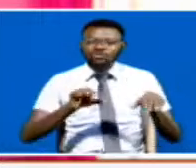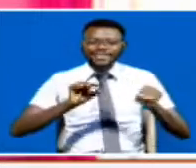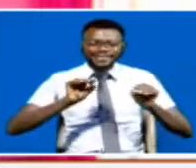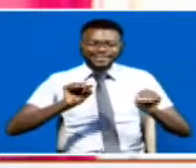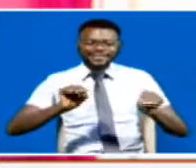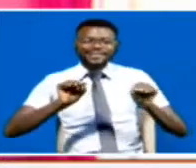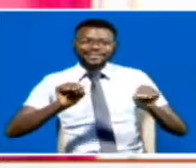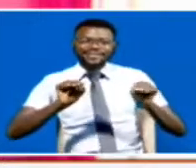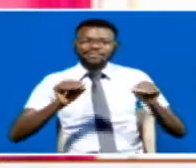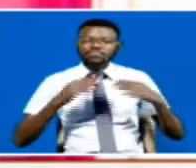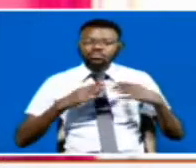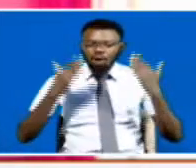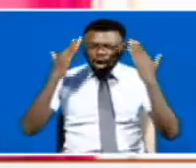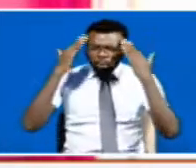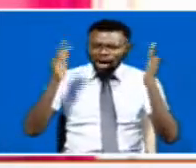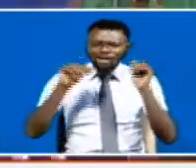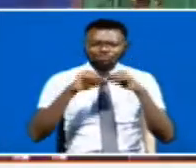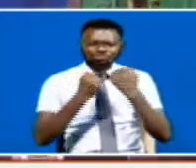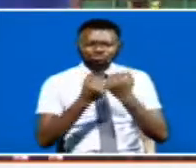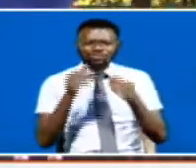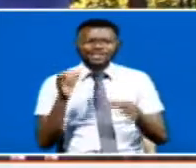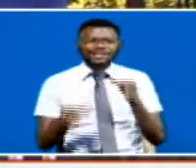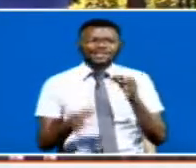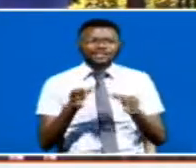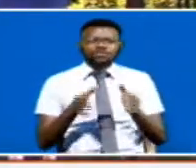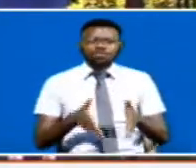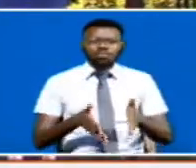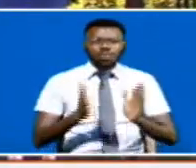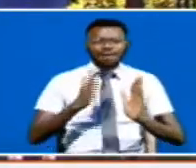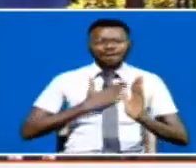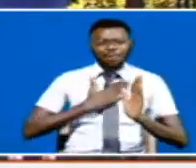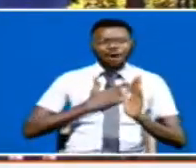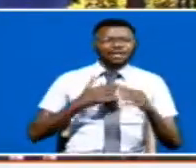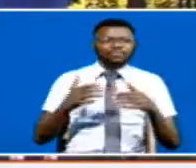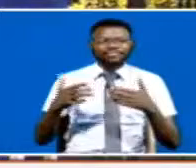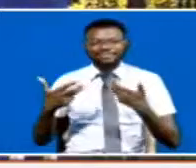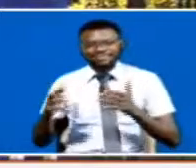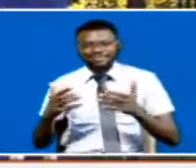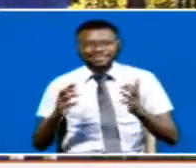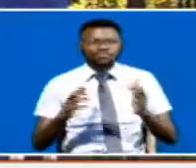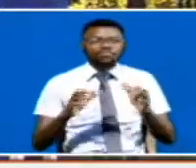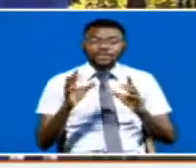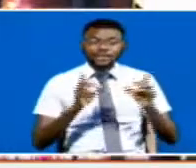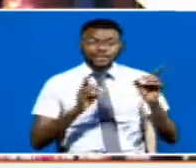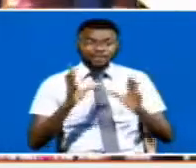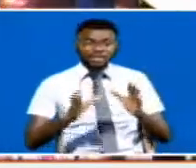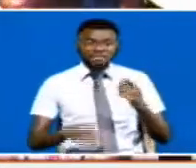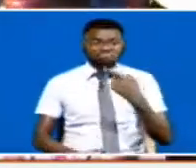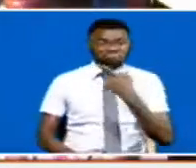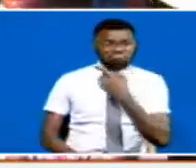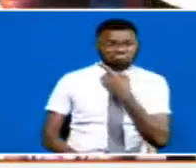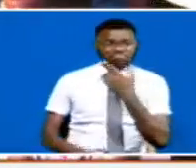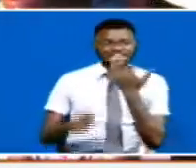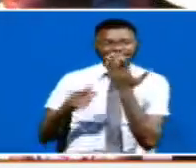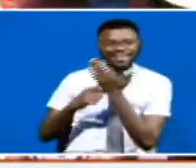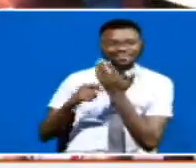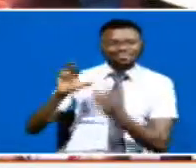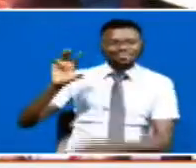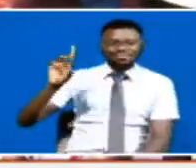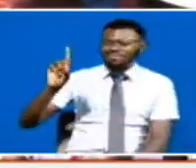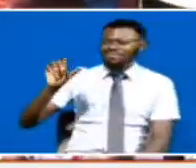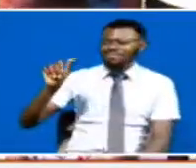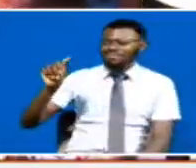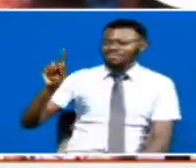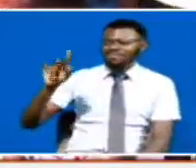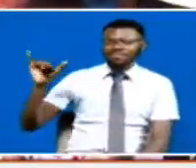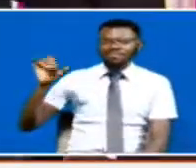awareness kuhusu social justice through art. The director for Social Justice Center's Traveling Theater, Davis Tafari, who has been a